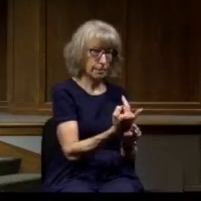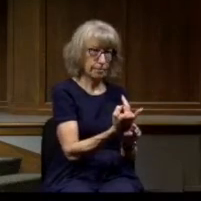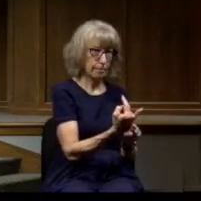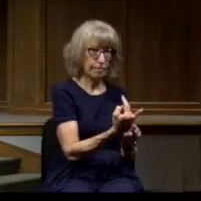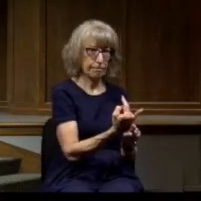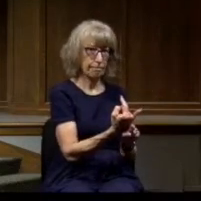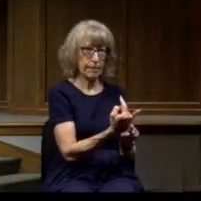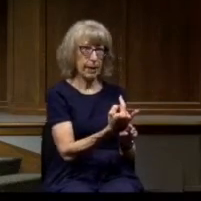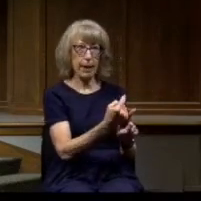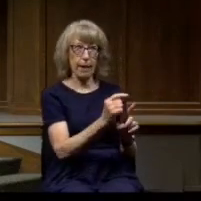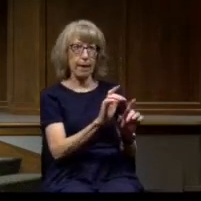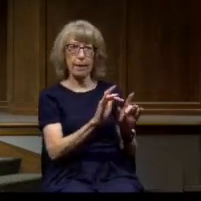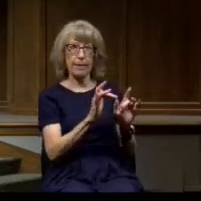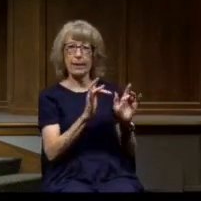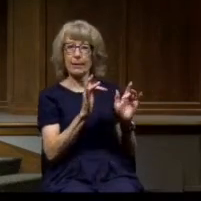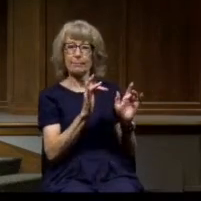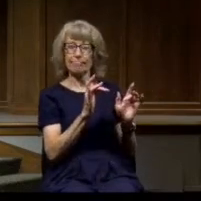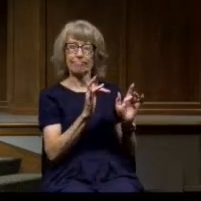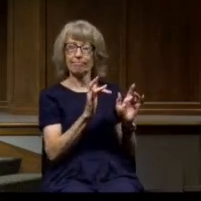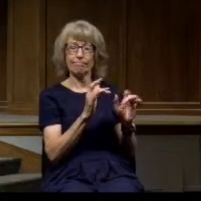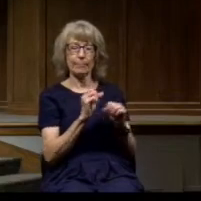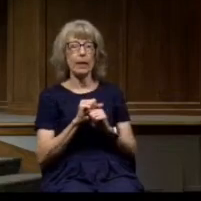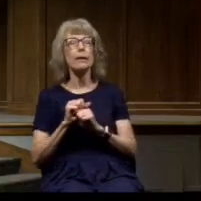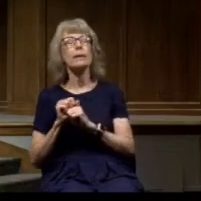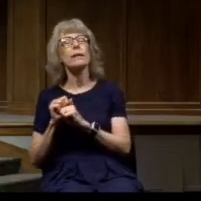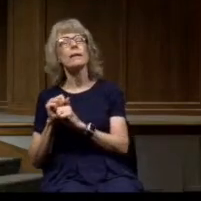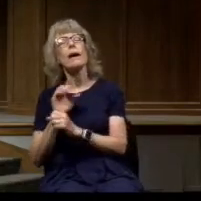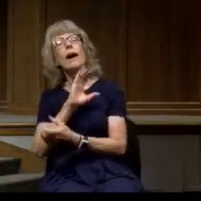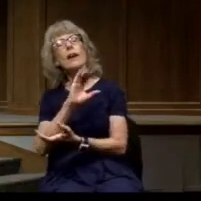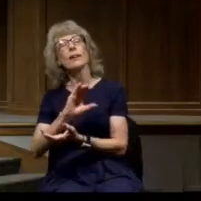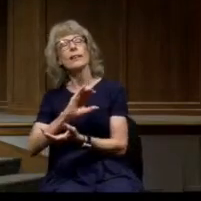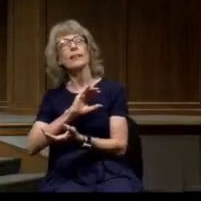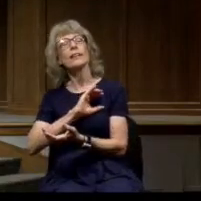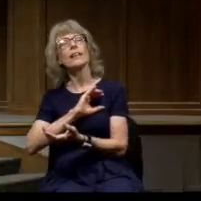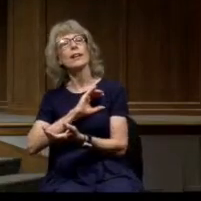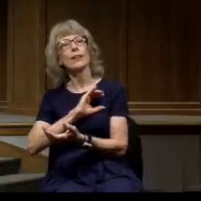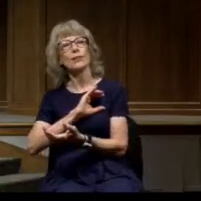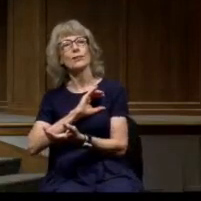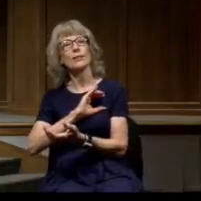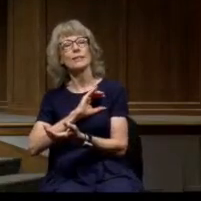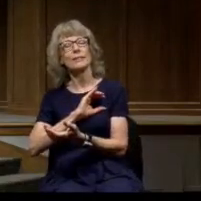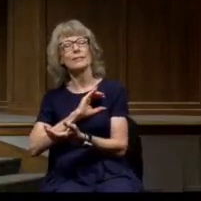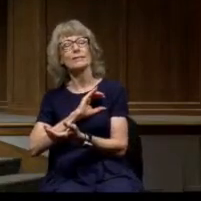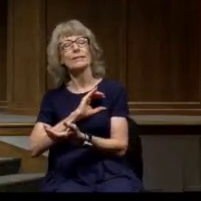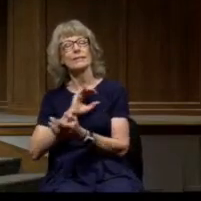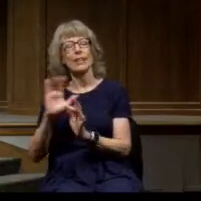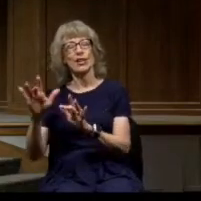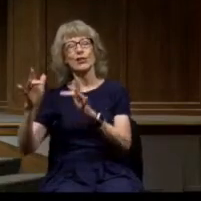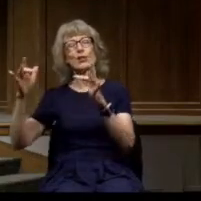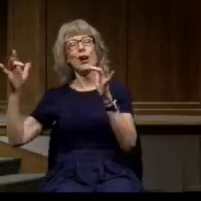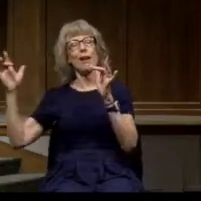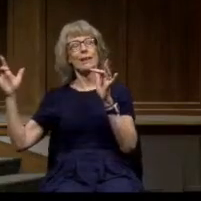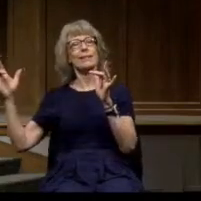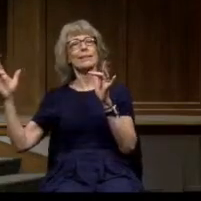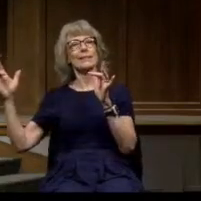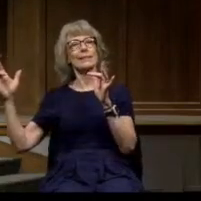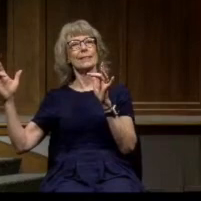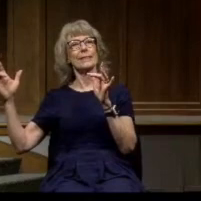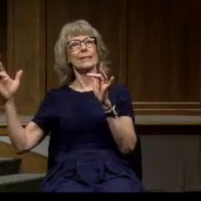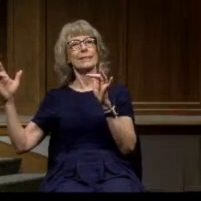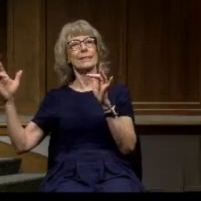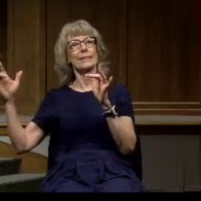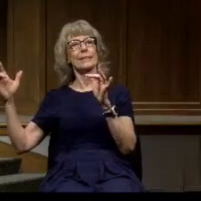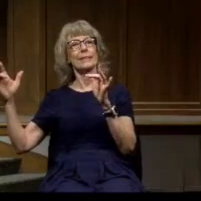what causes us to shine. What causes us to shine is our character. It's how you treat people. And